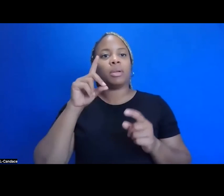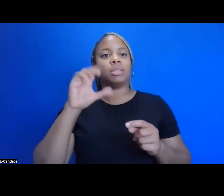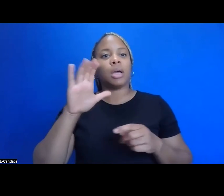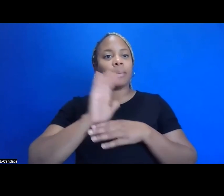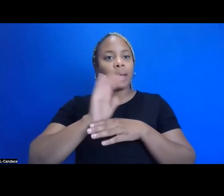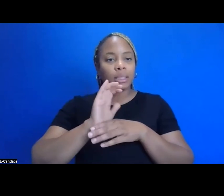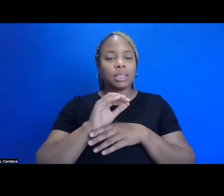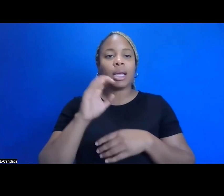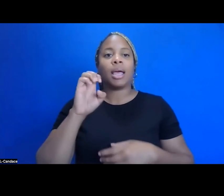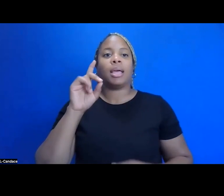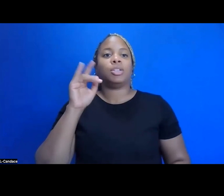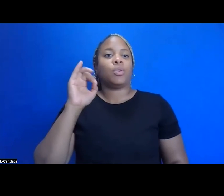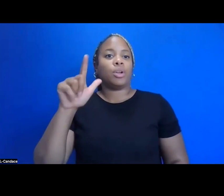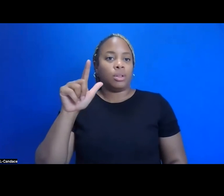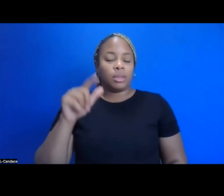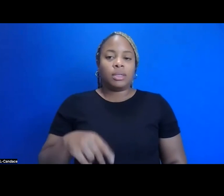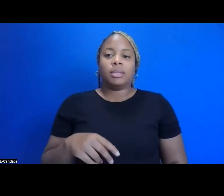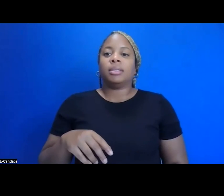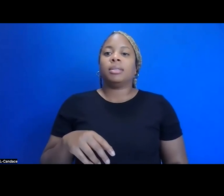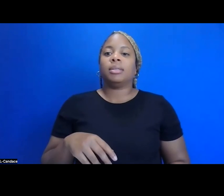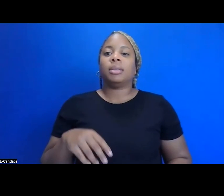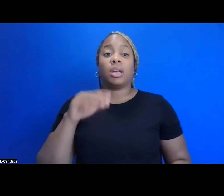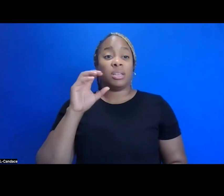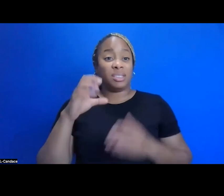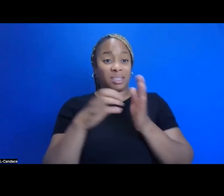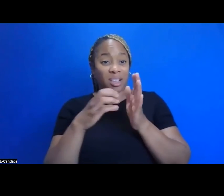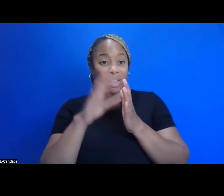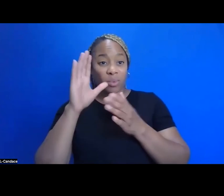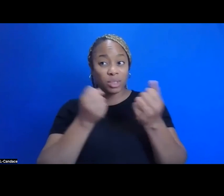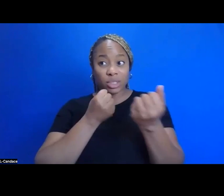editorial fellows. Will Sidecard support